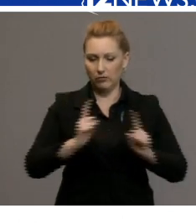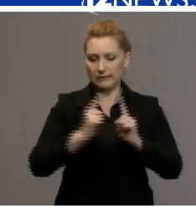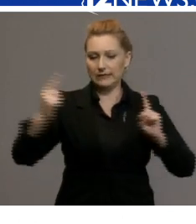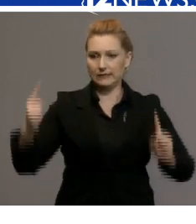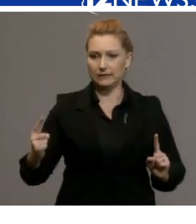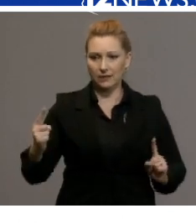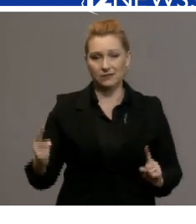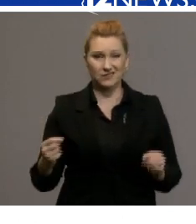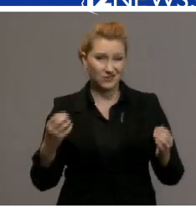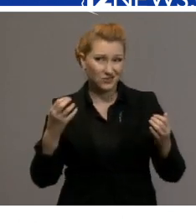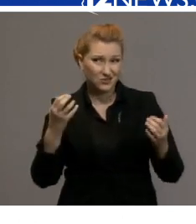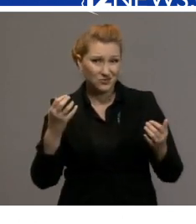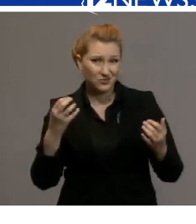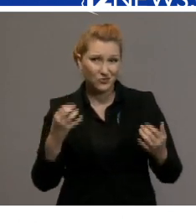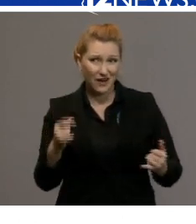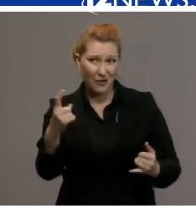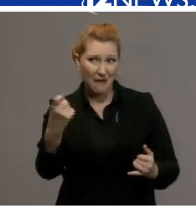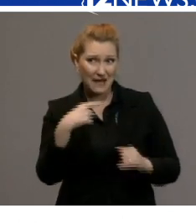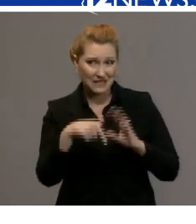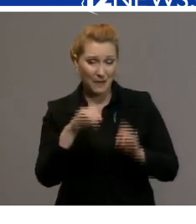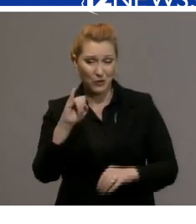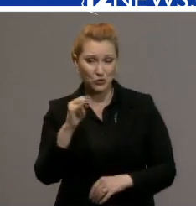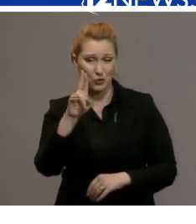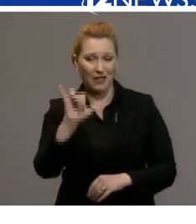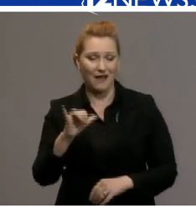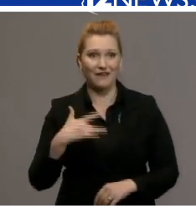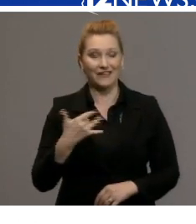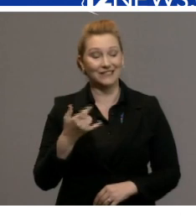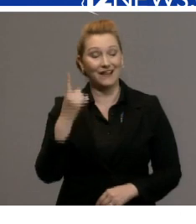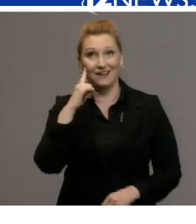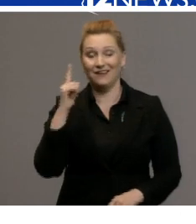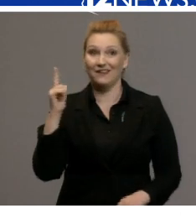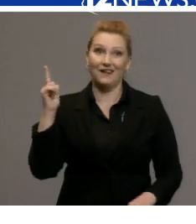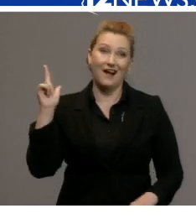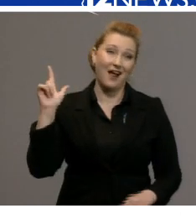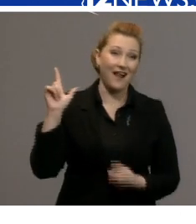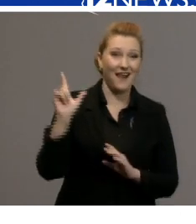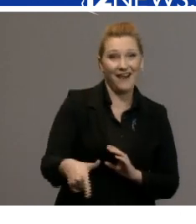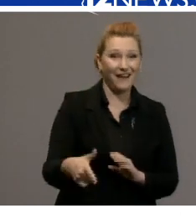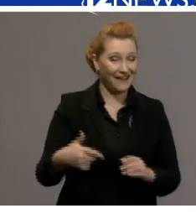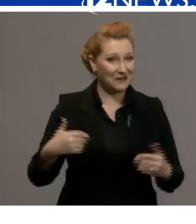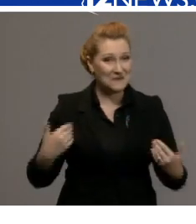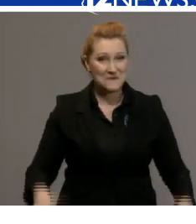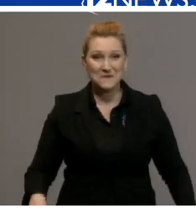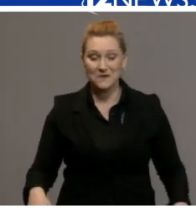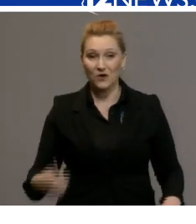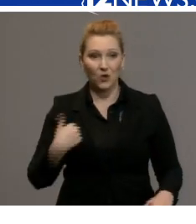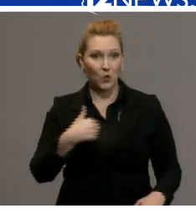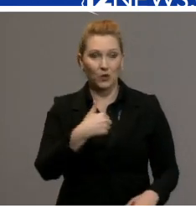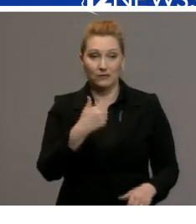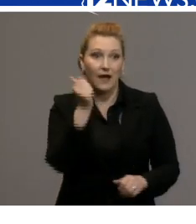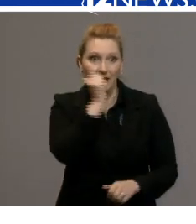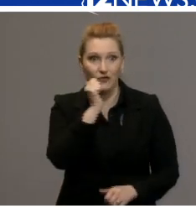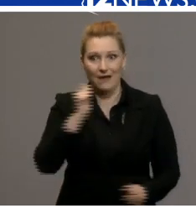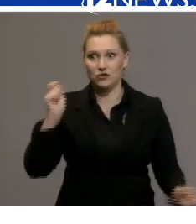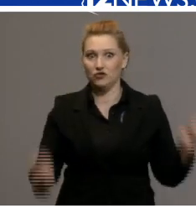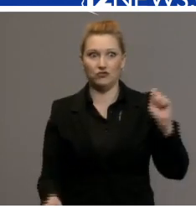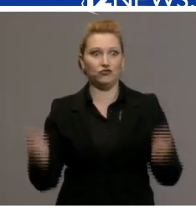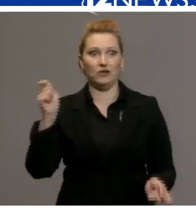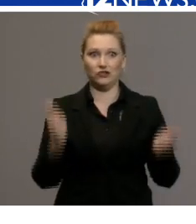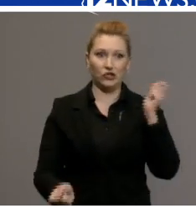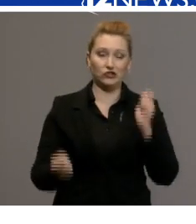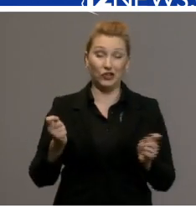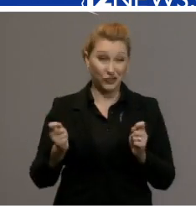That's light years away in the world that we're living in and the change that we've seen in the state of Arizona week to